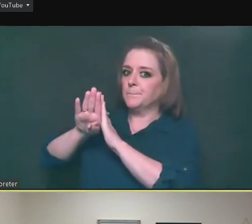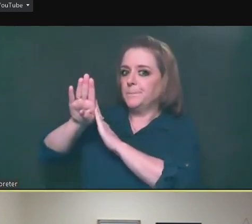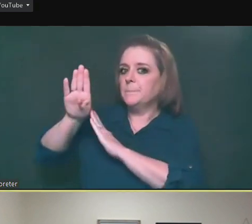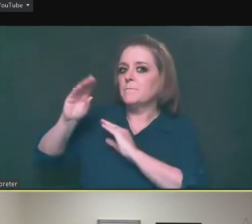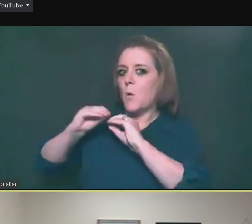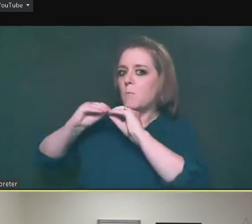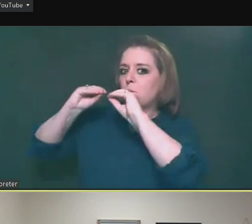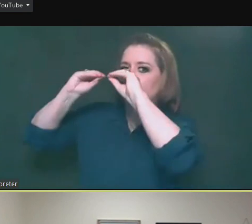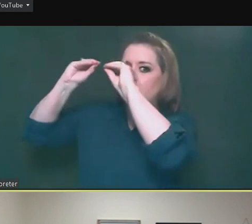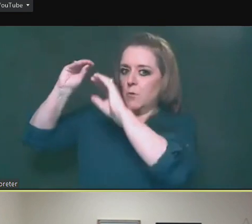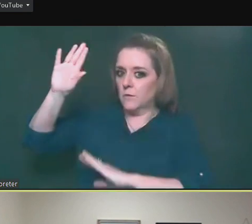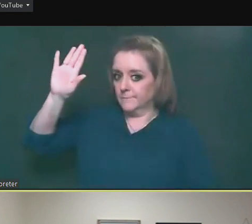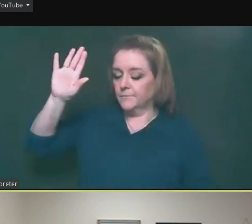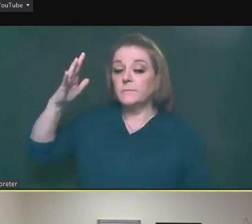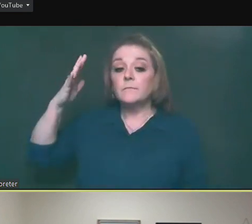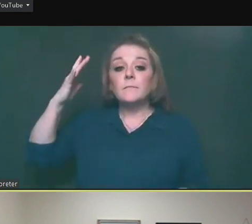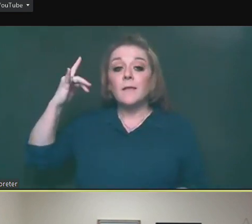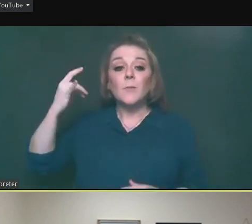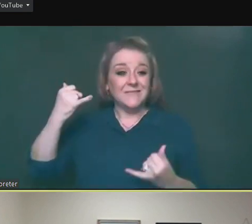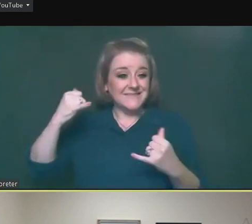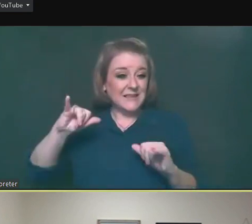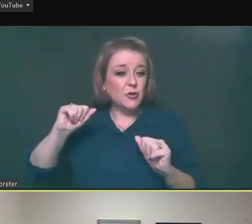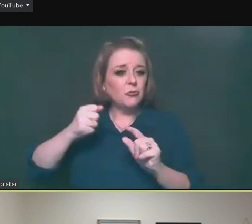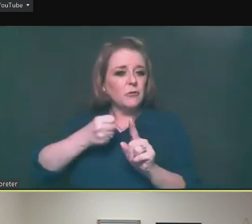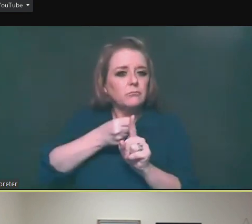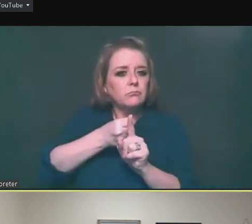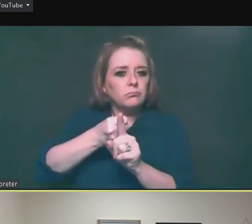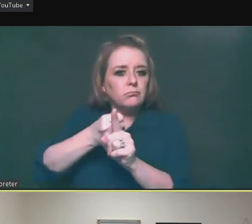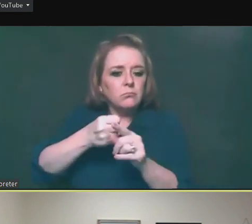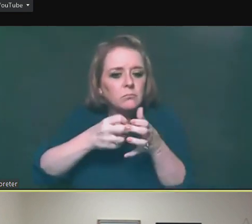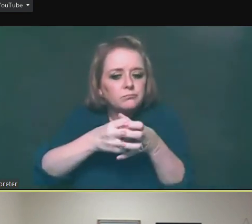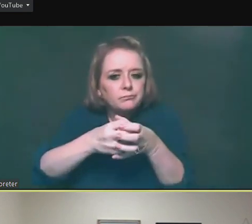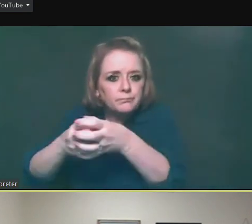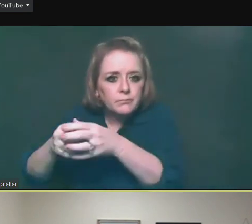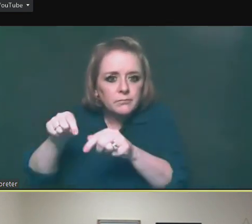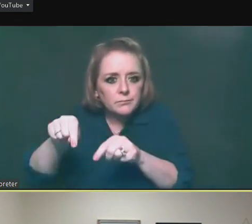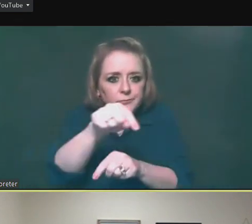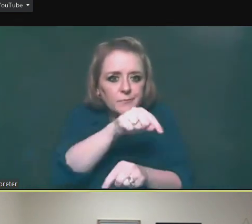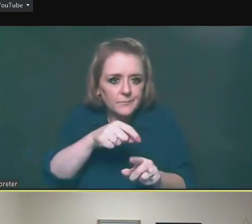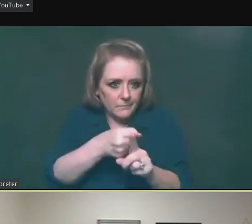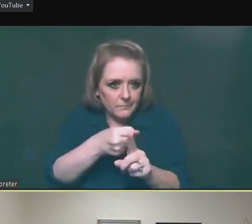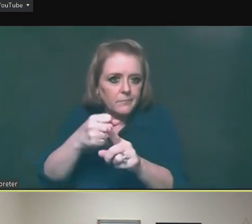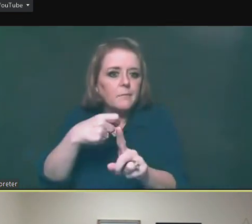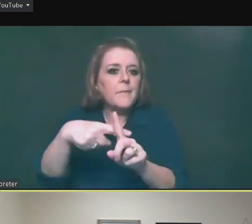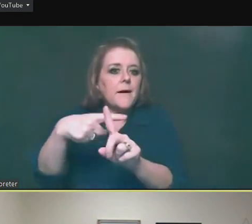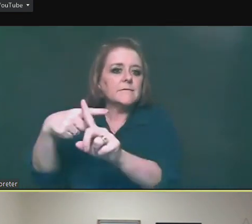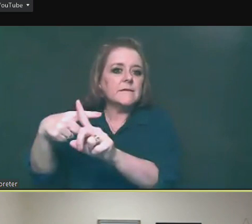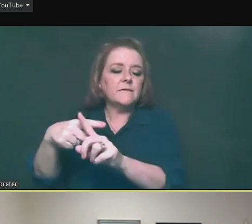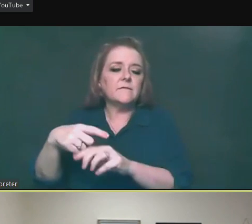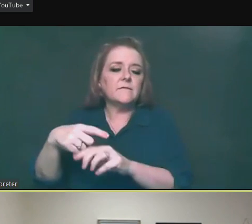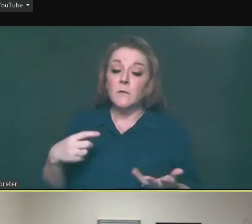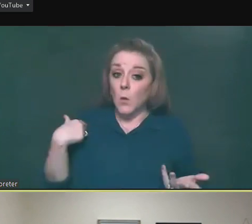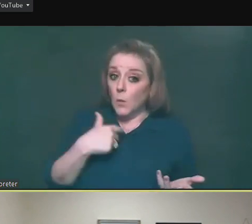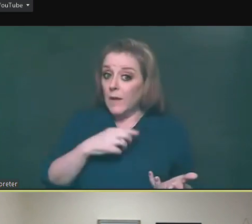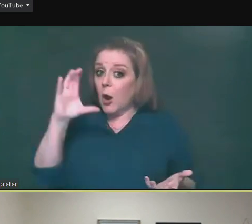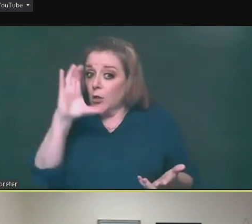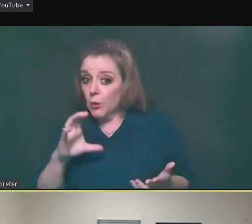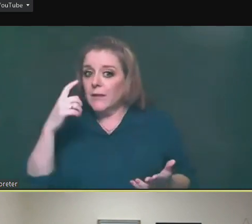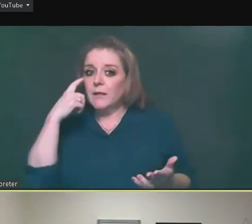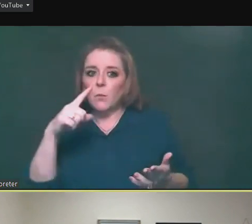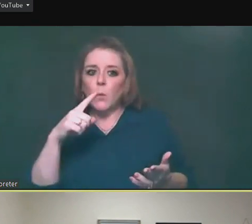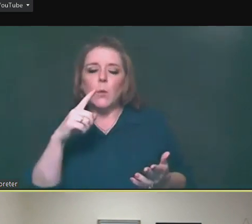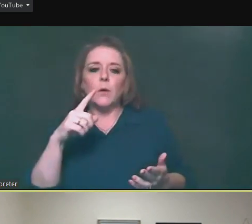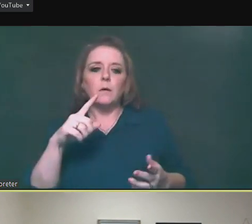possibility of getting small outbreaks throughout the community. We are really looking for new pockets of